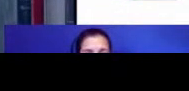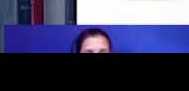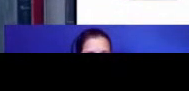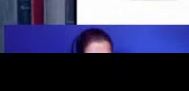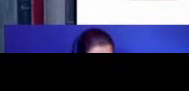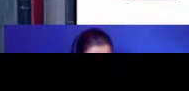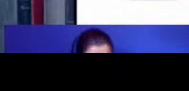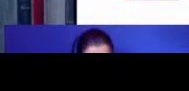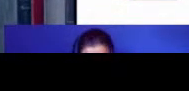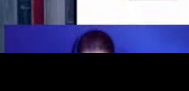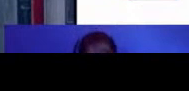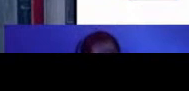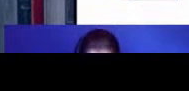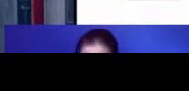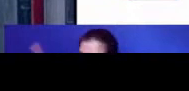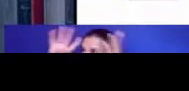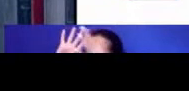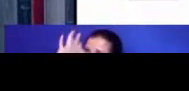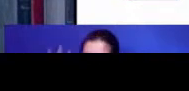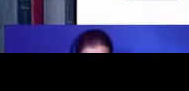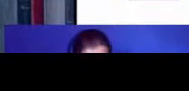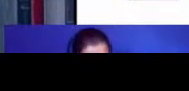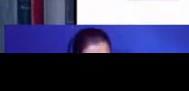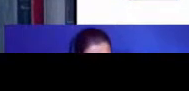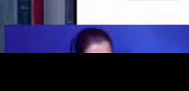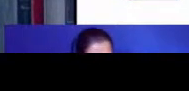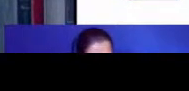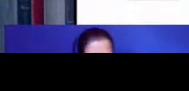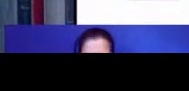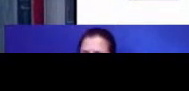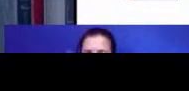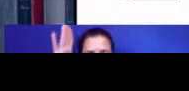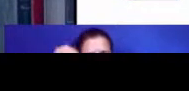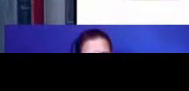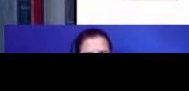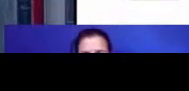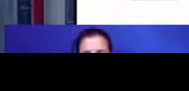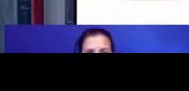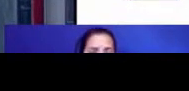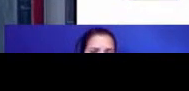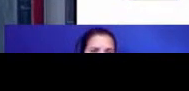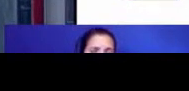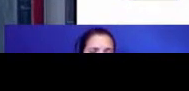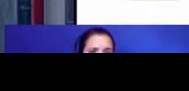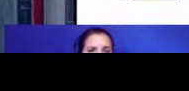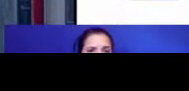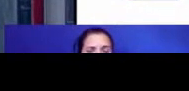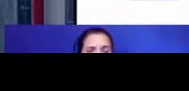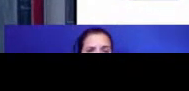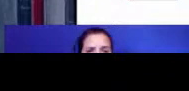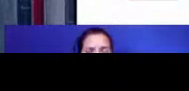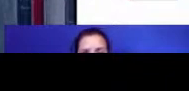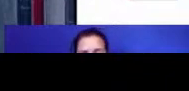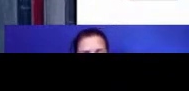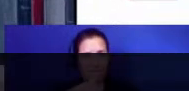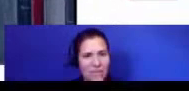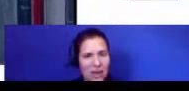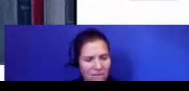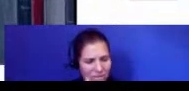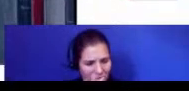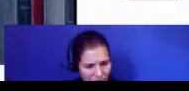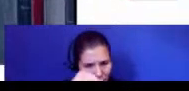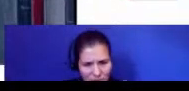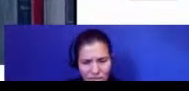with to interpret a world that remains stubbornly unequal, with a culture that is ill-equipped to excavate what